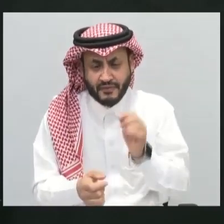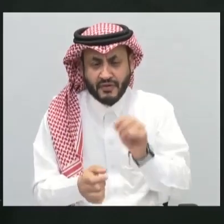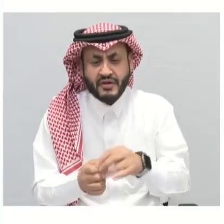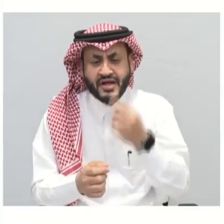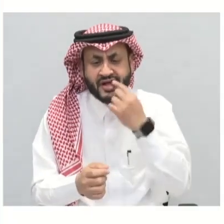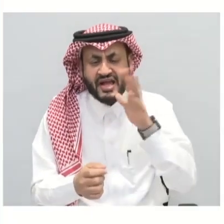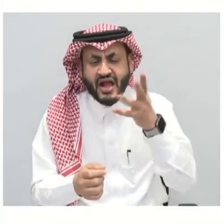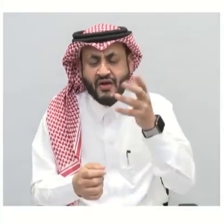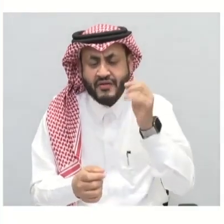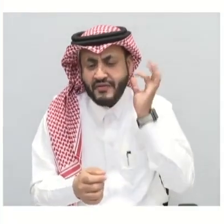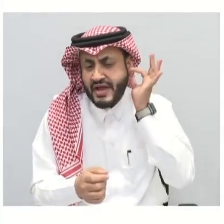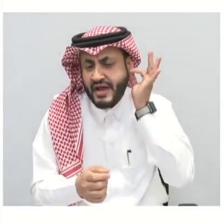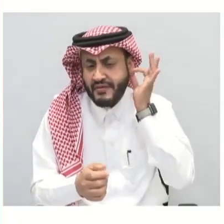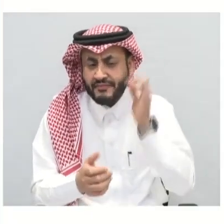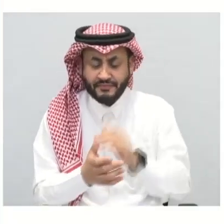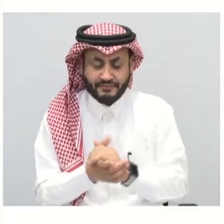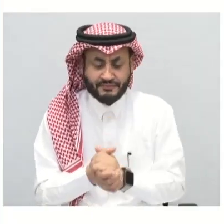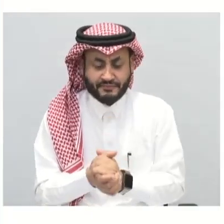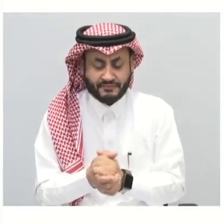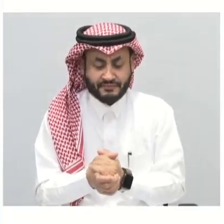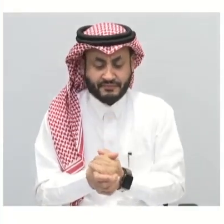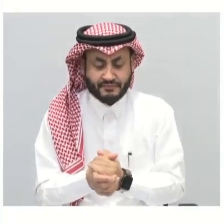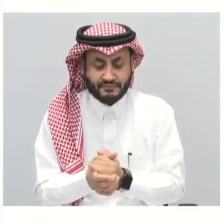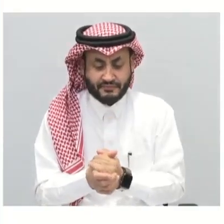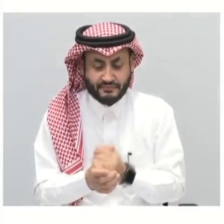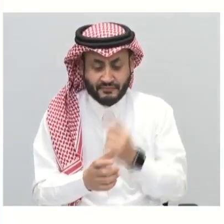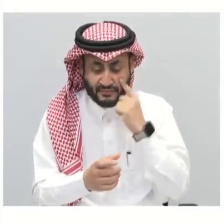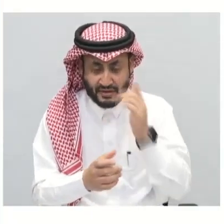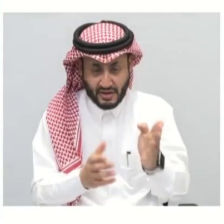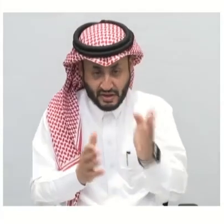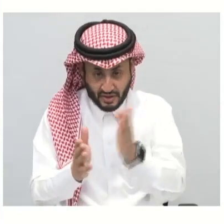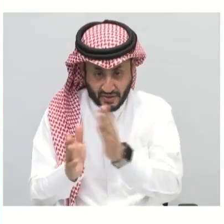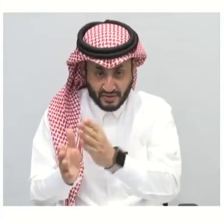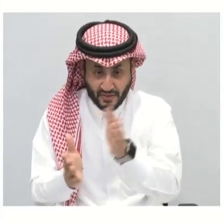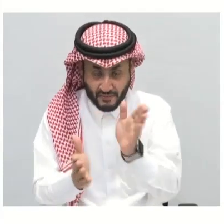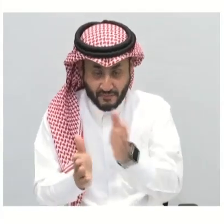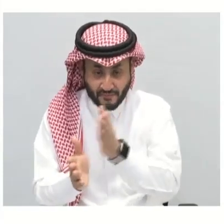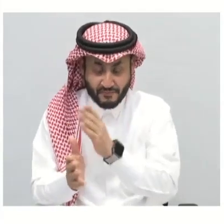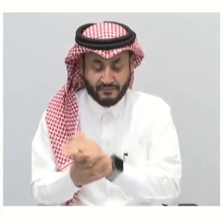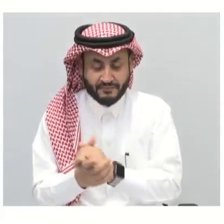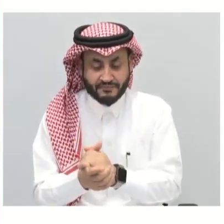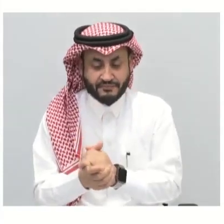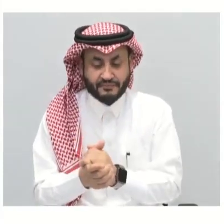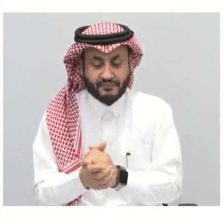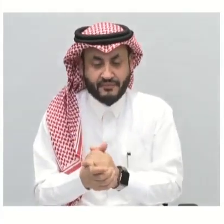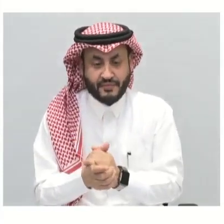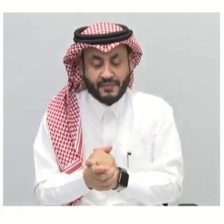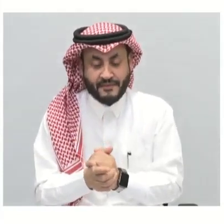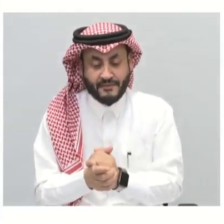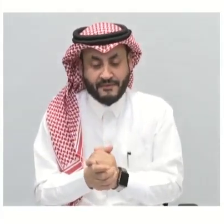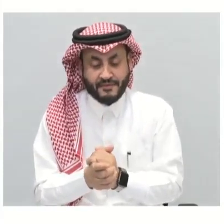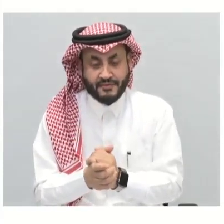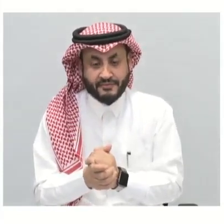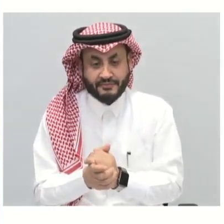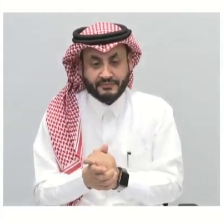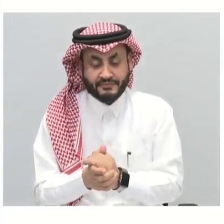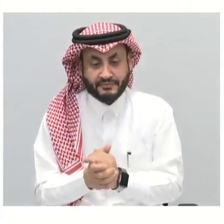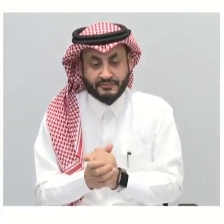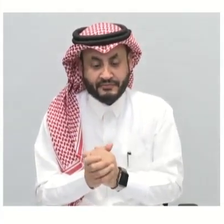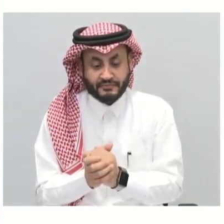So small here is the size, round is the shape, and gold is the material. So this